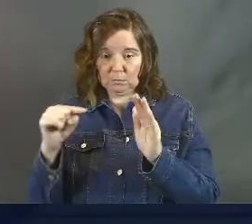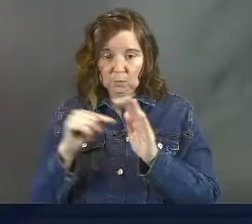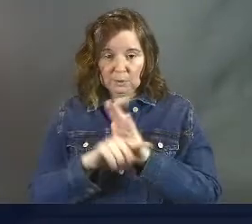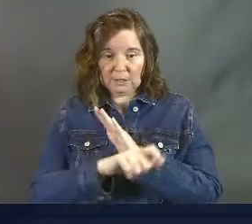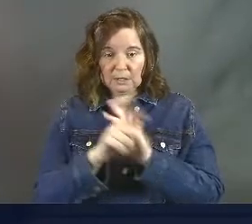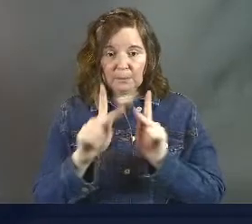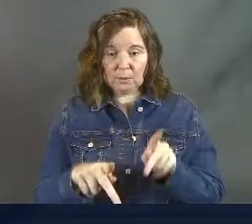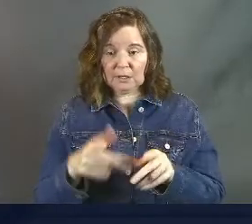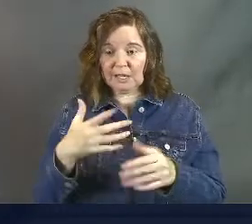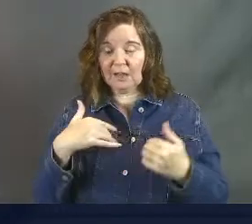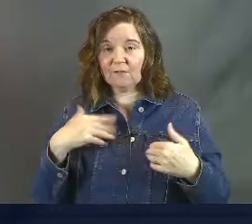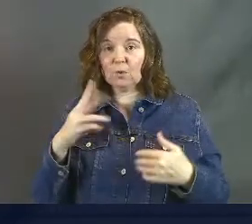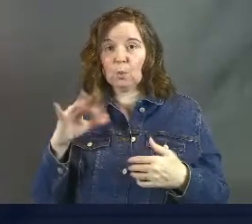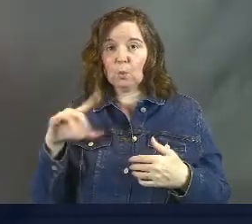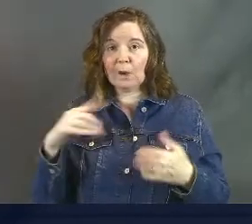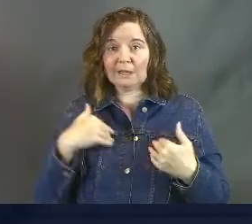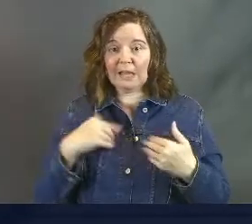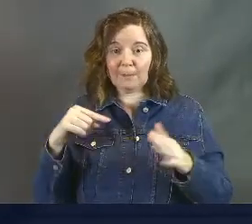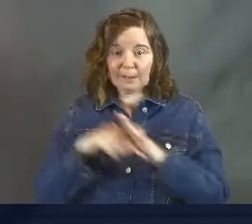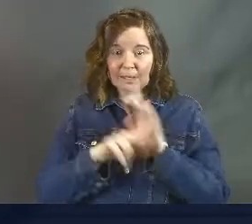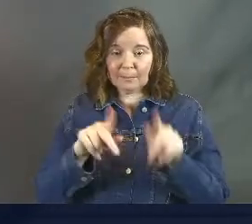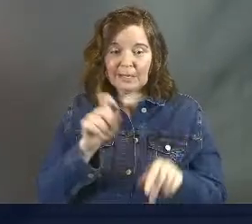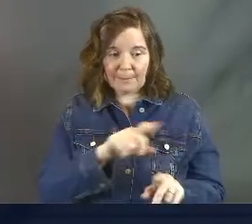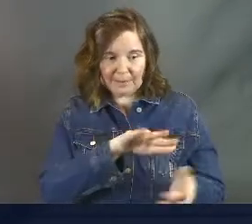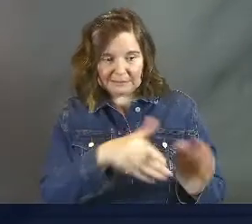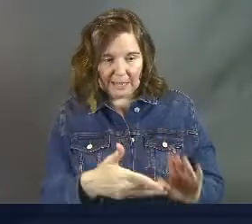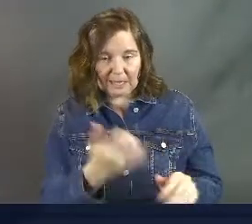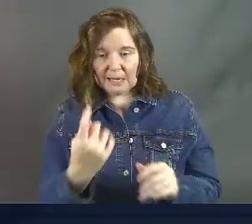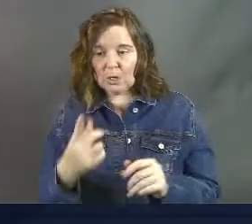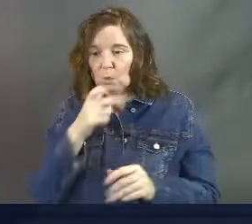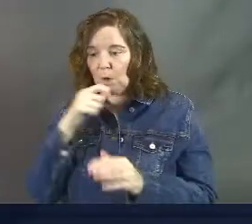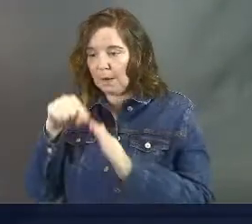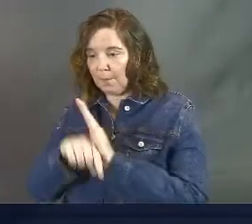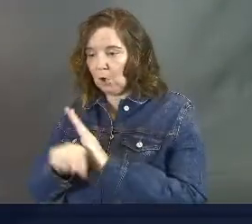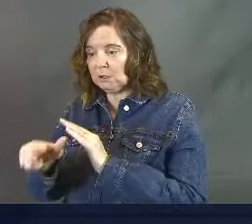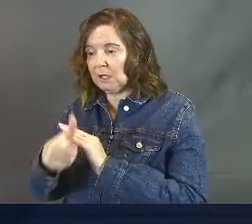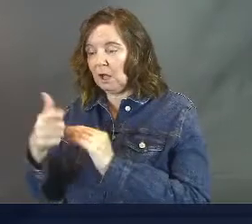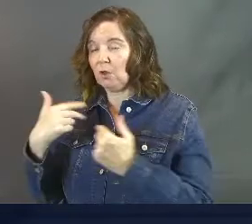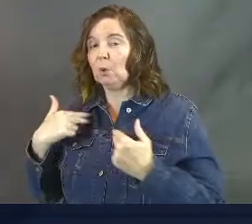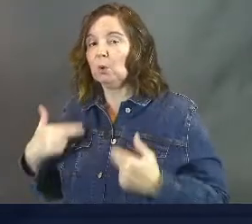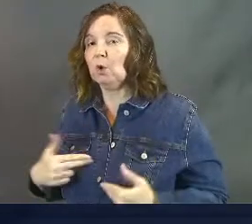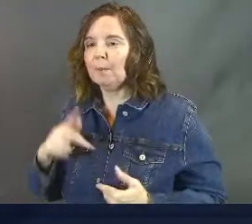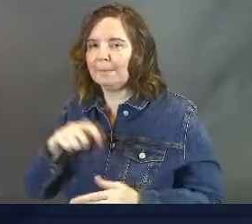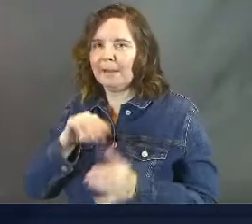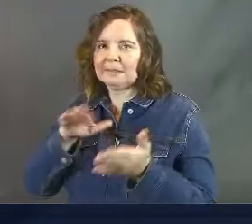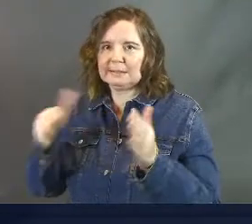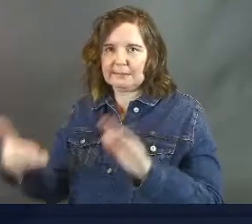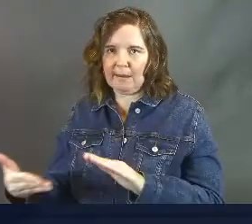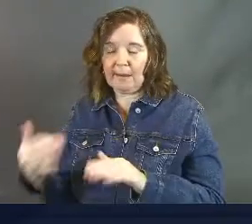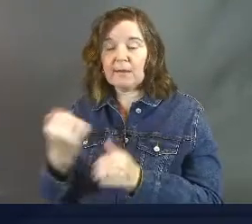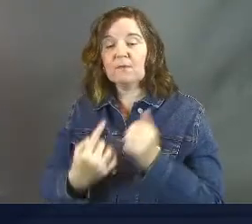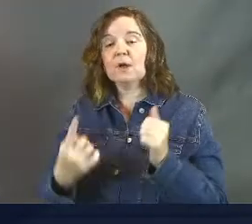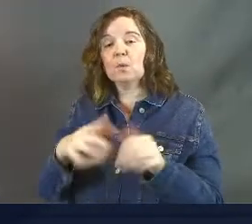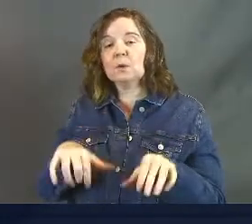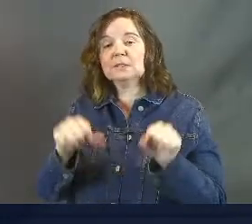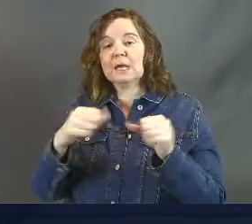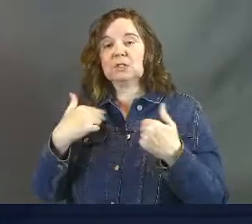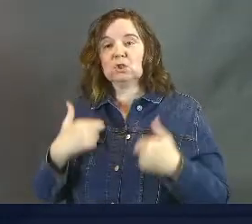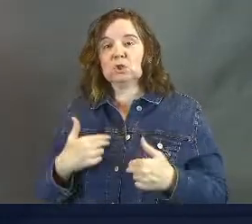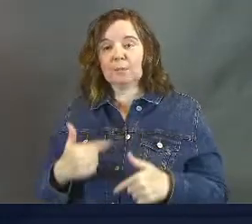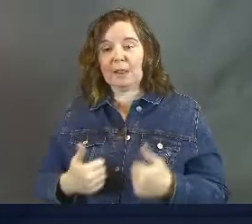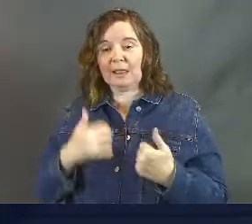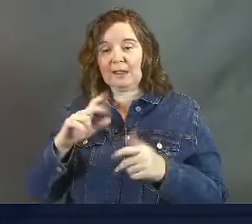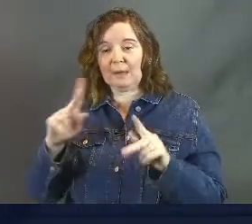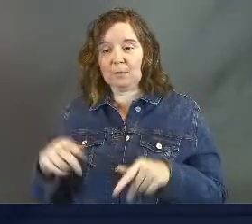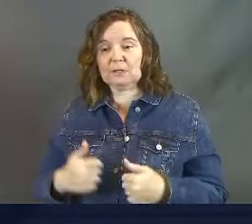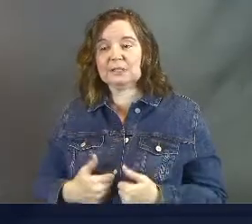life. If wild animals kill a person, it must die. And anyone who murders a fellow human must die. If anyone takes a human life,